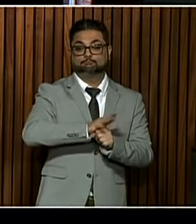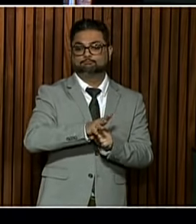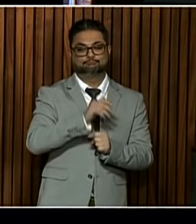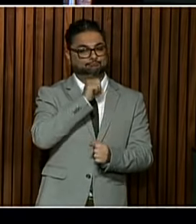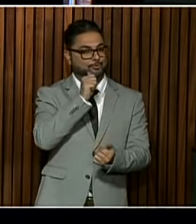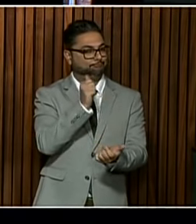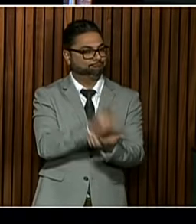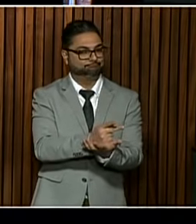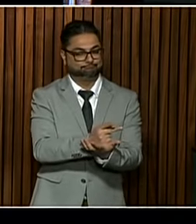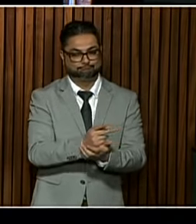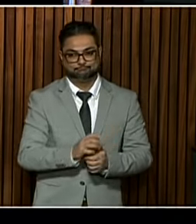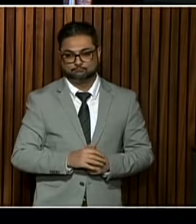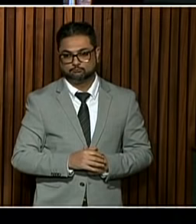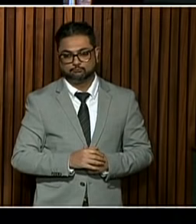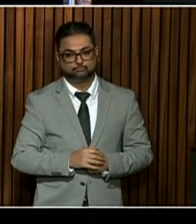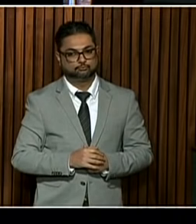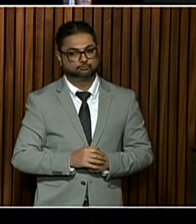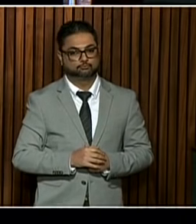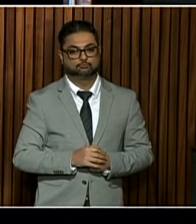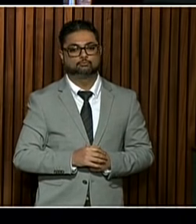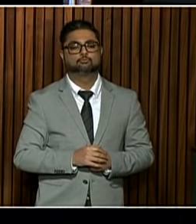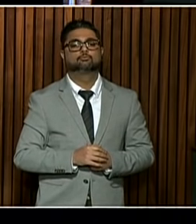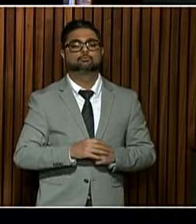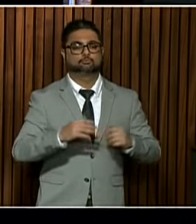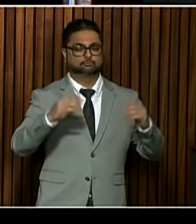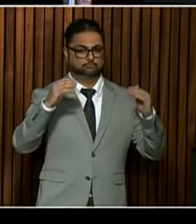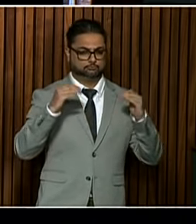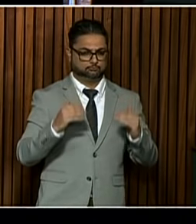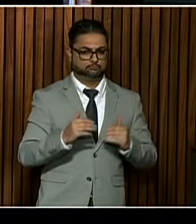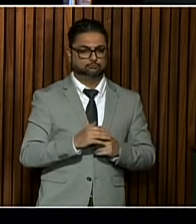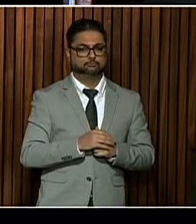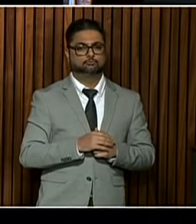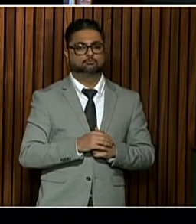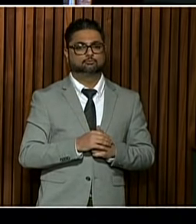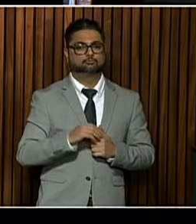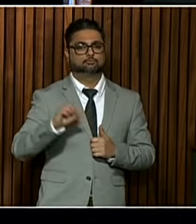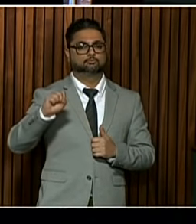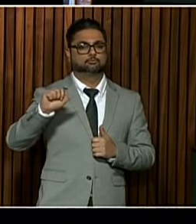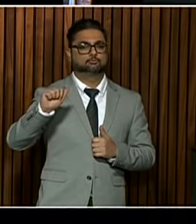Your next question comes from Kira Ferguson with Sudbury.com. Please go ahead.